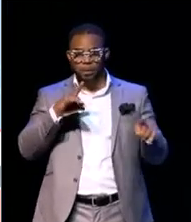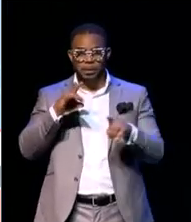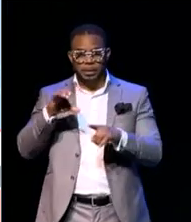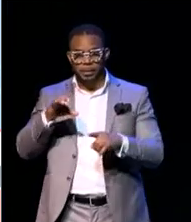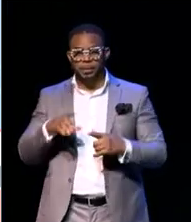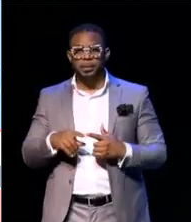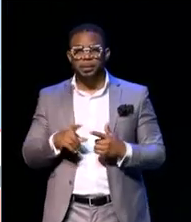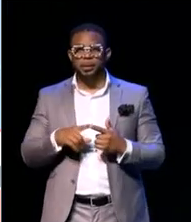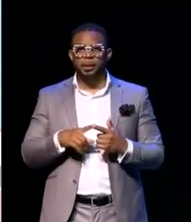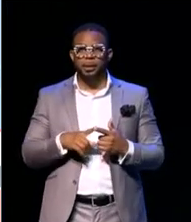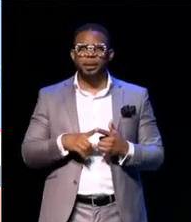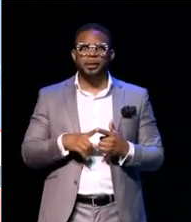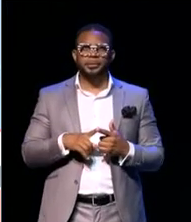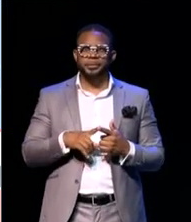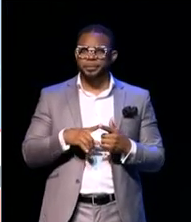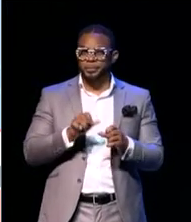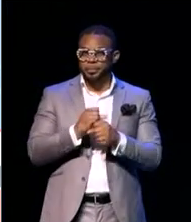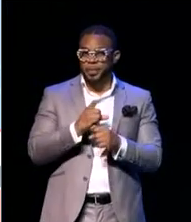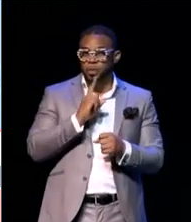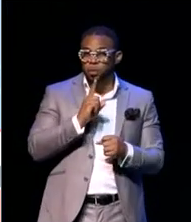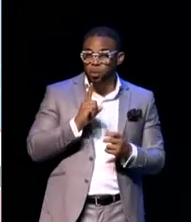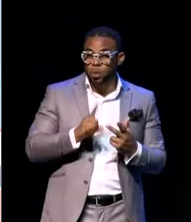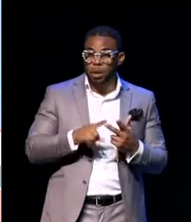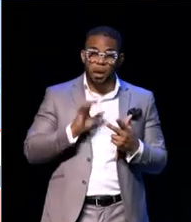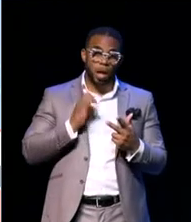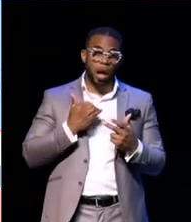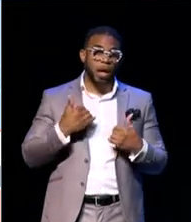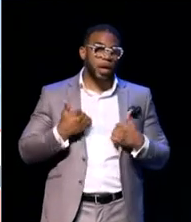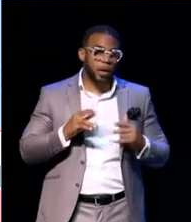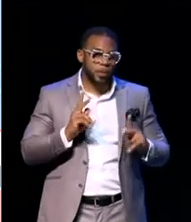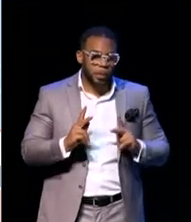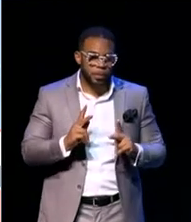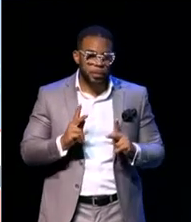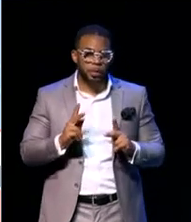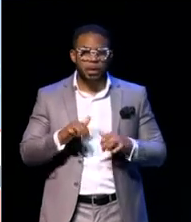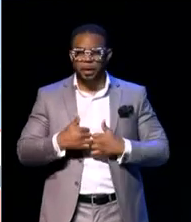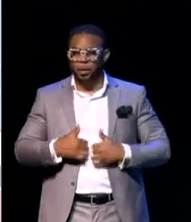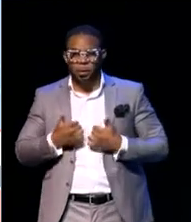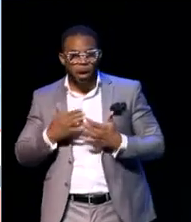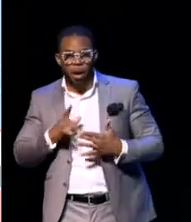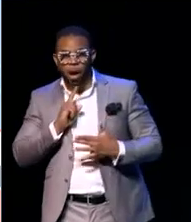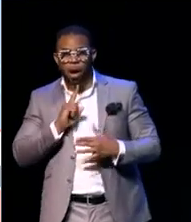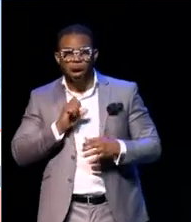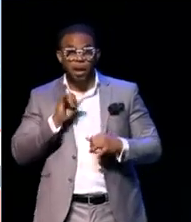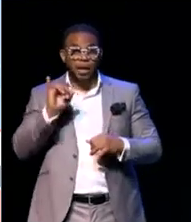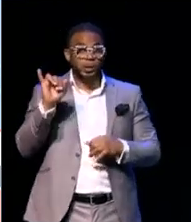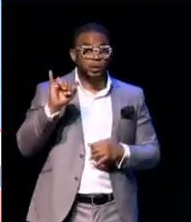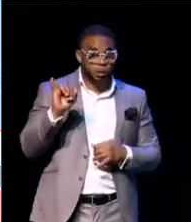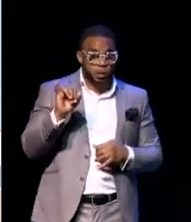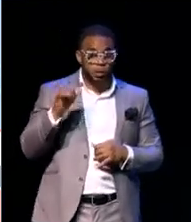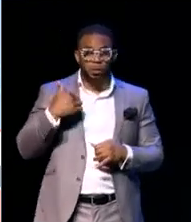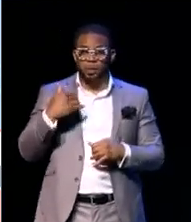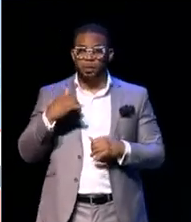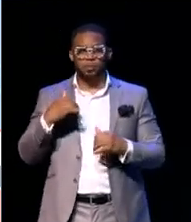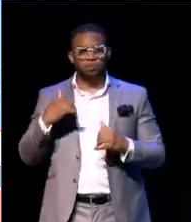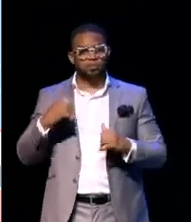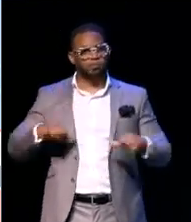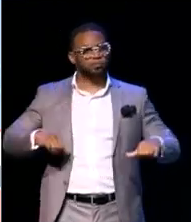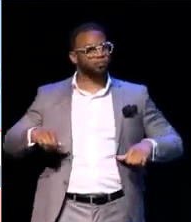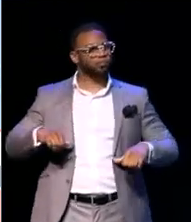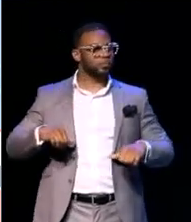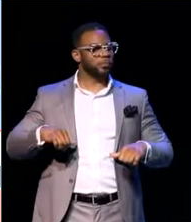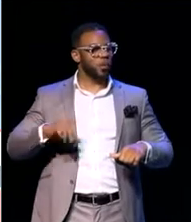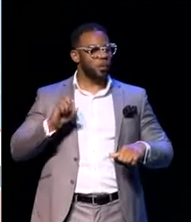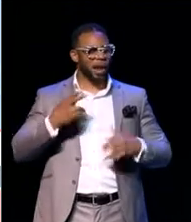of Columbia, making sure that our young people and residents are insured. We boast one of the